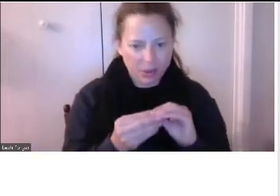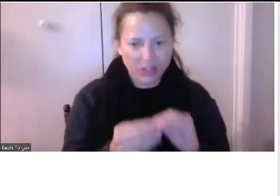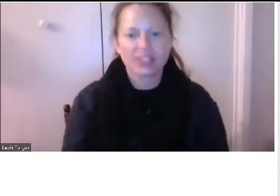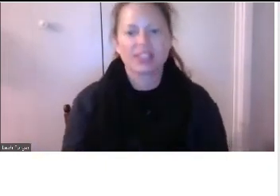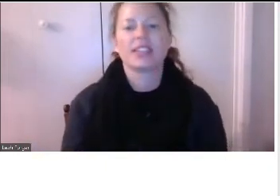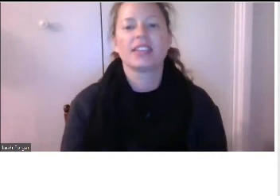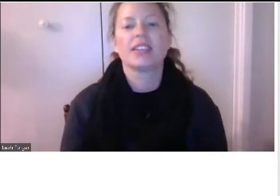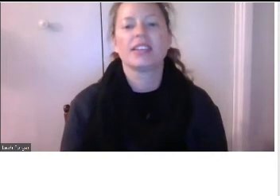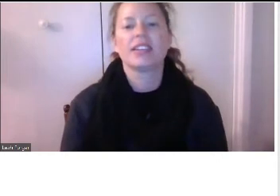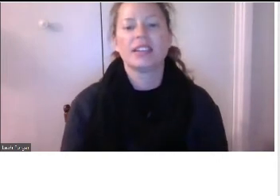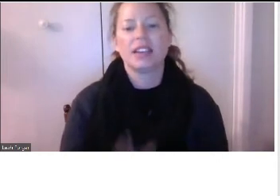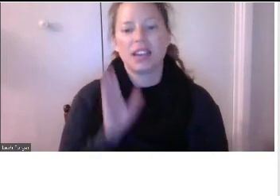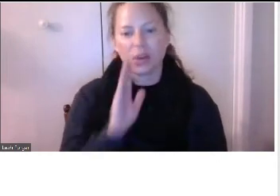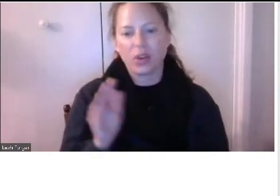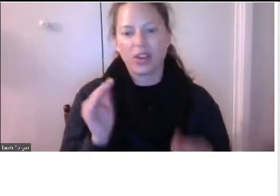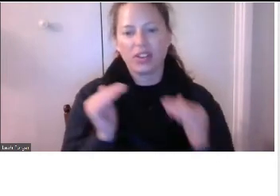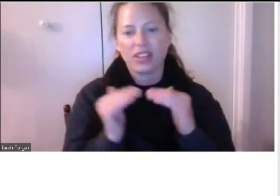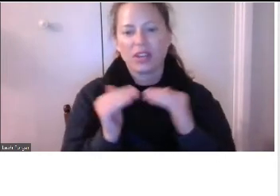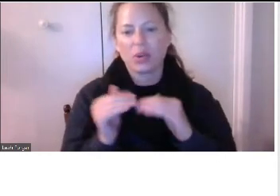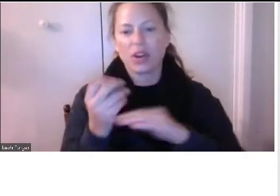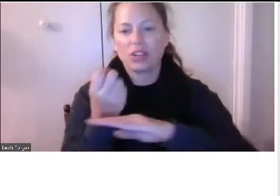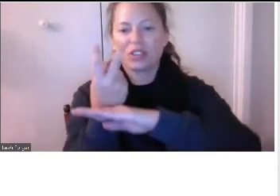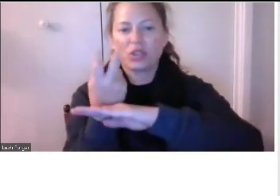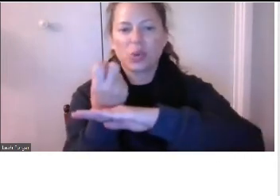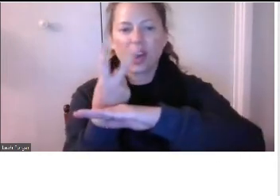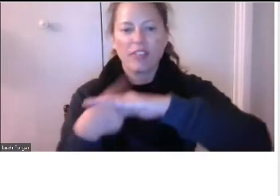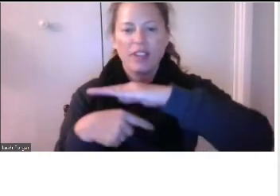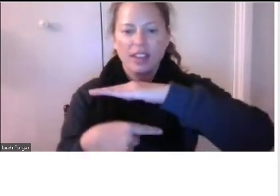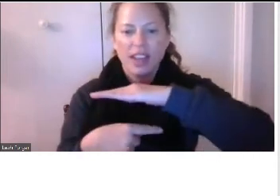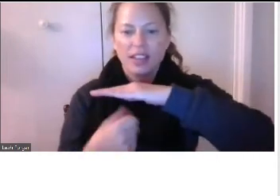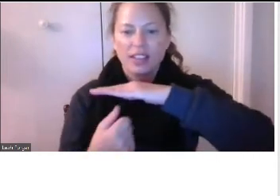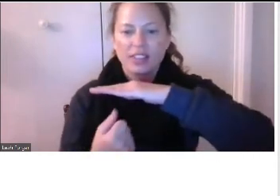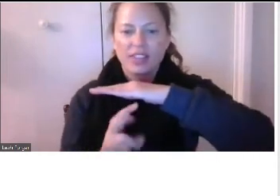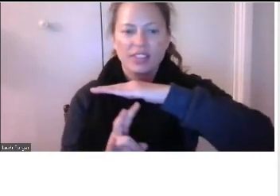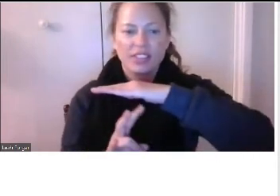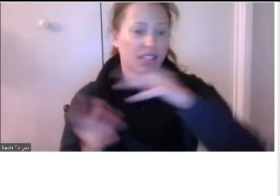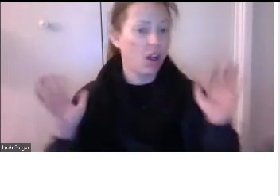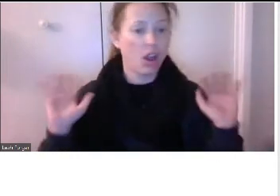17. And that's simplified. So that is my slope.